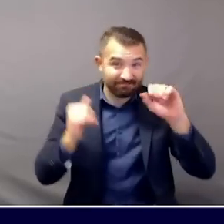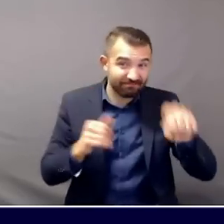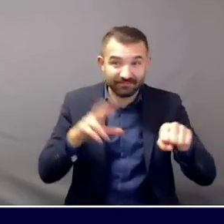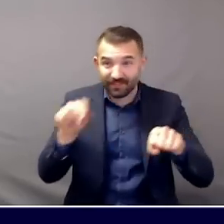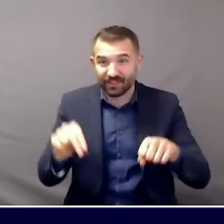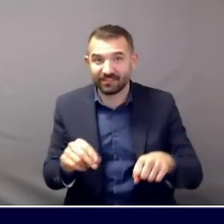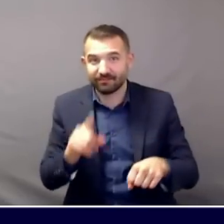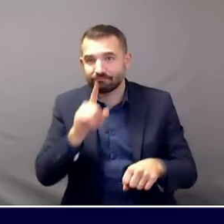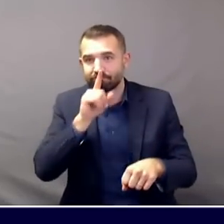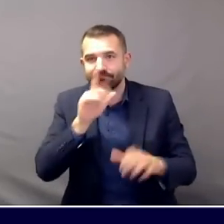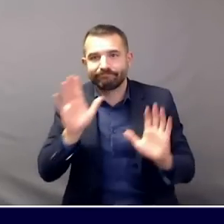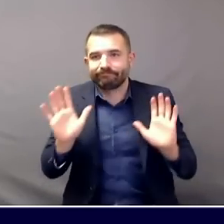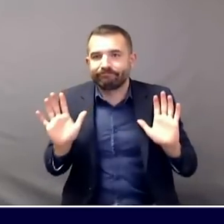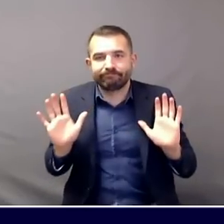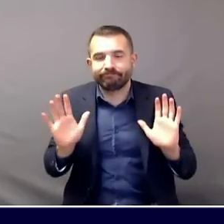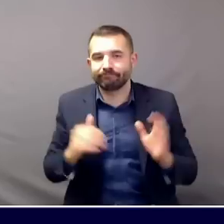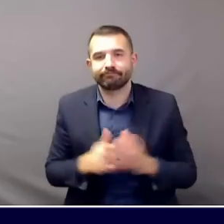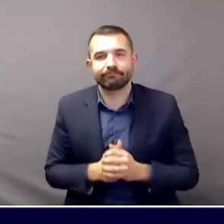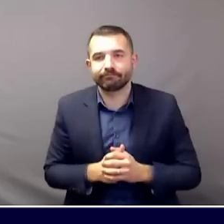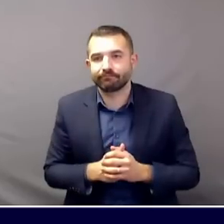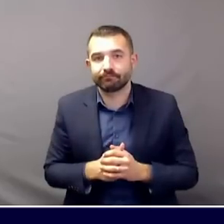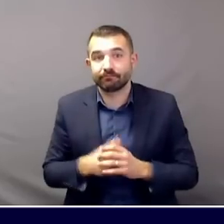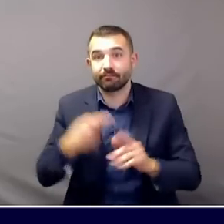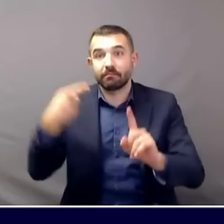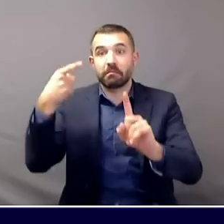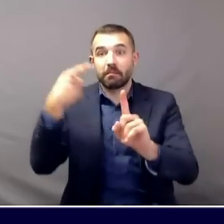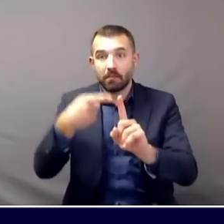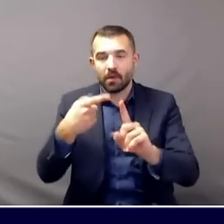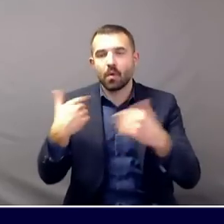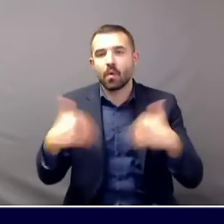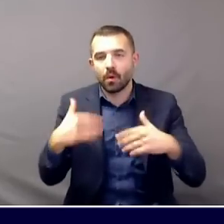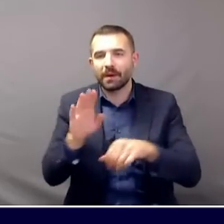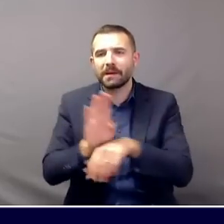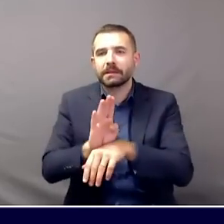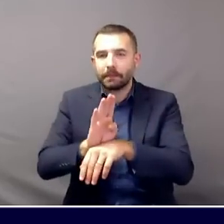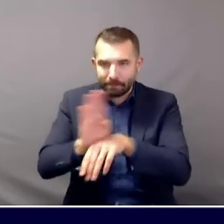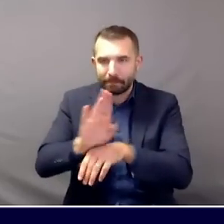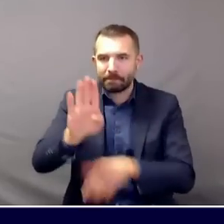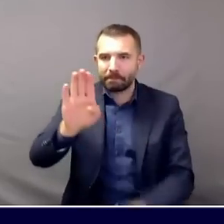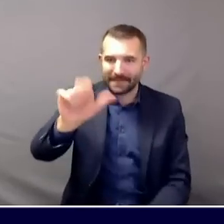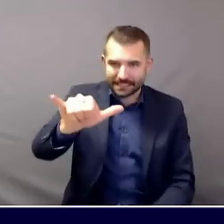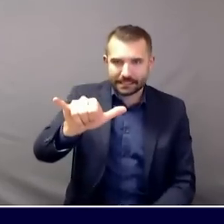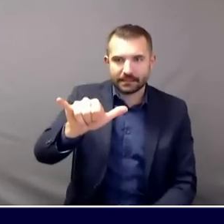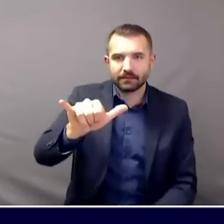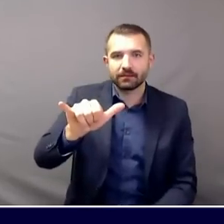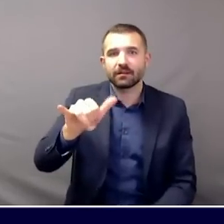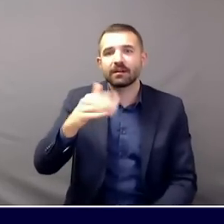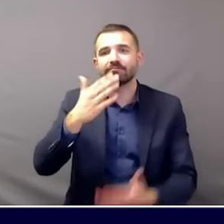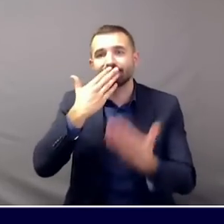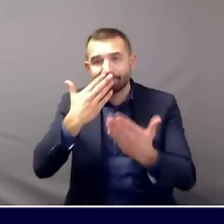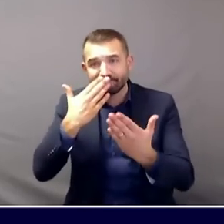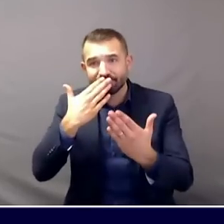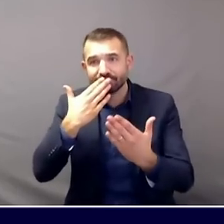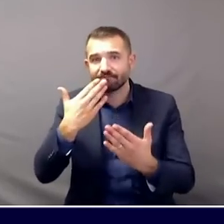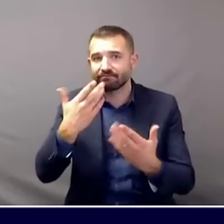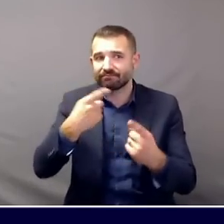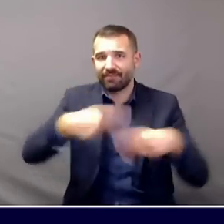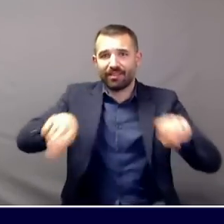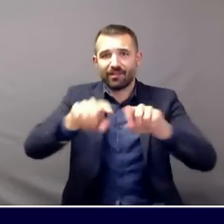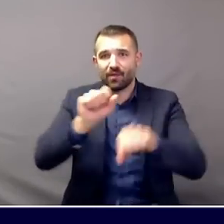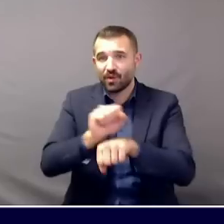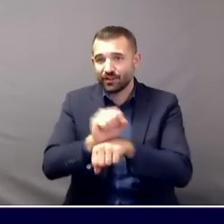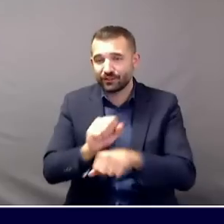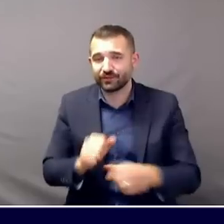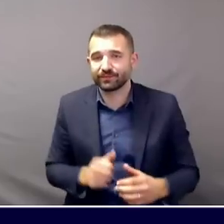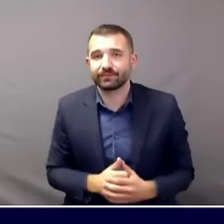that way. What I will say is that they are exceedingly busy, and I am so thankful that they are on the job. May I ask one